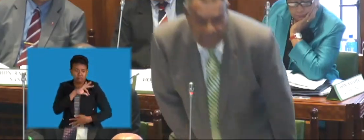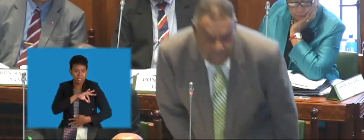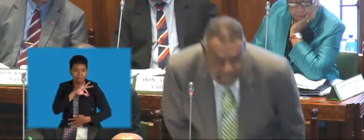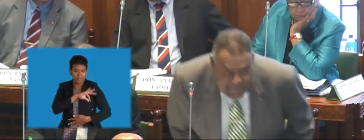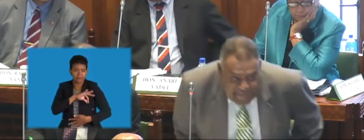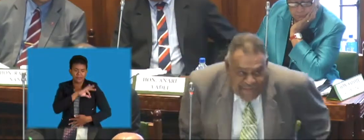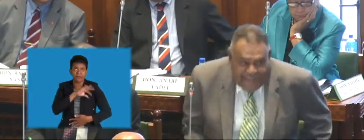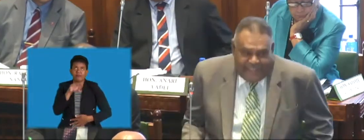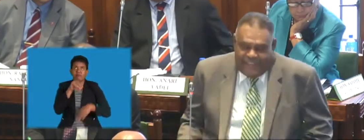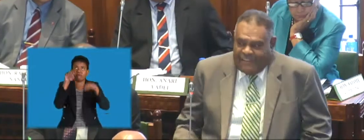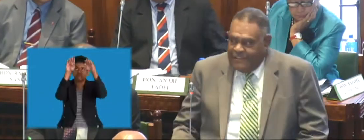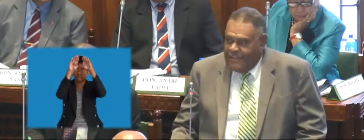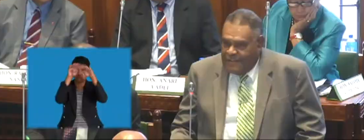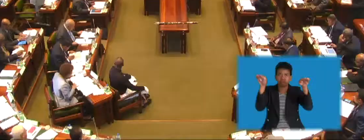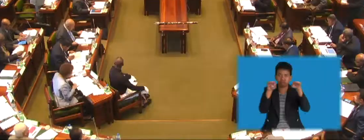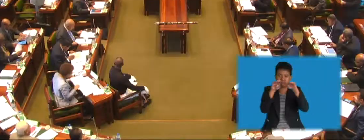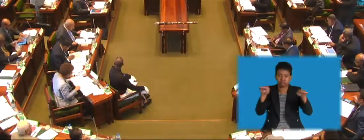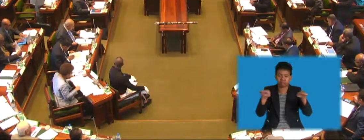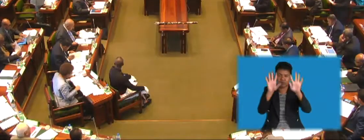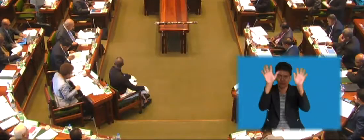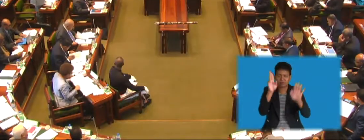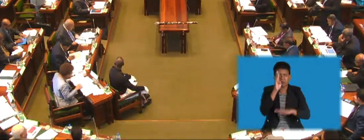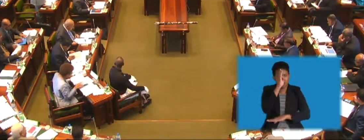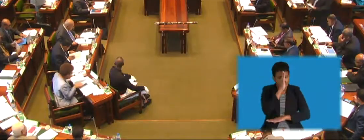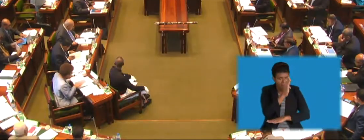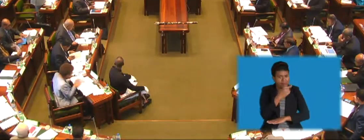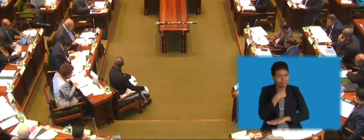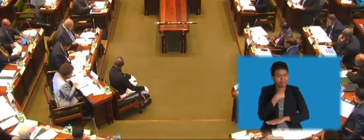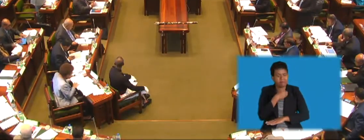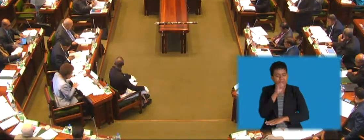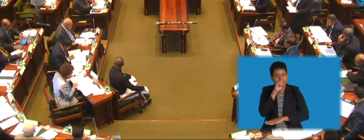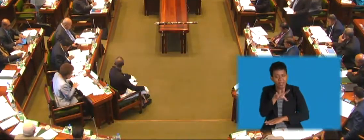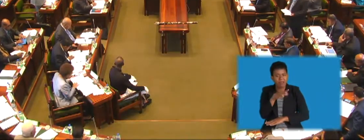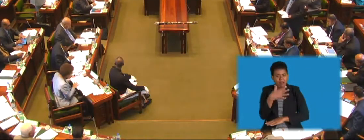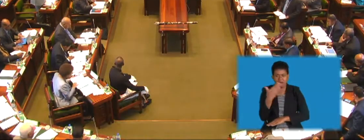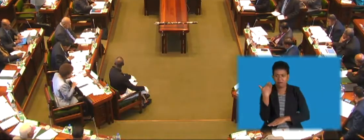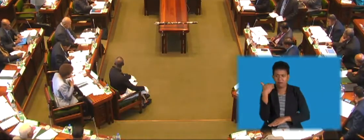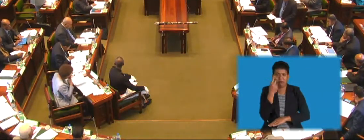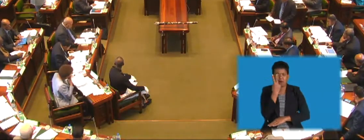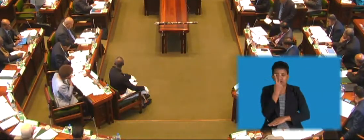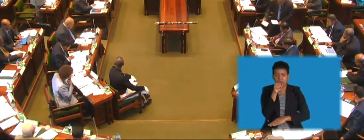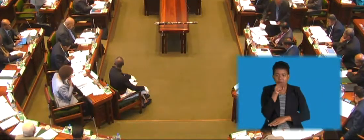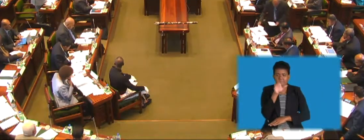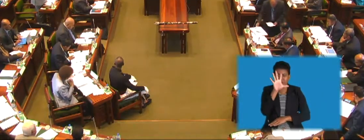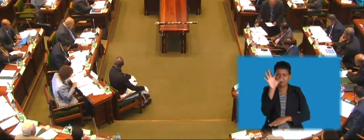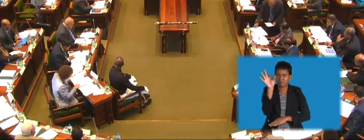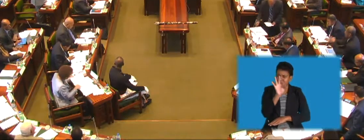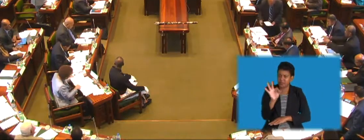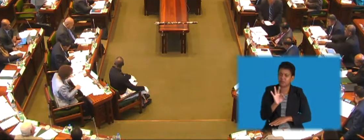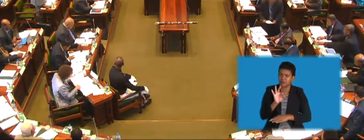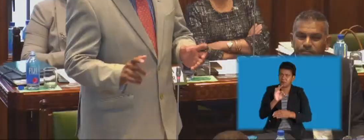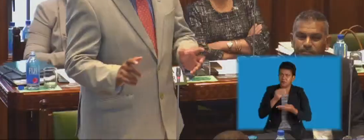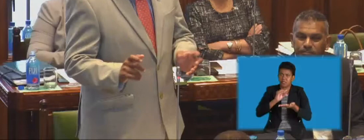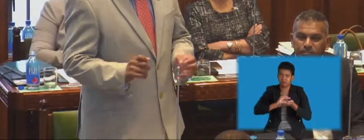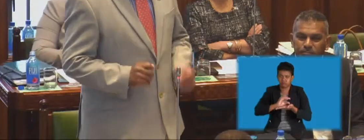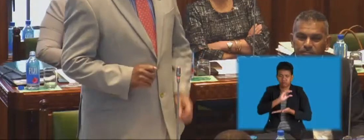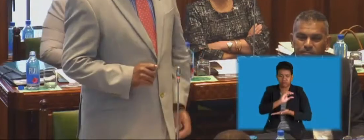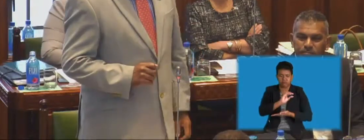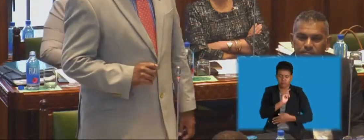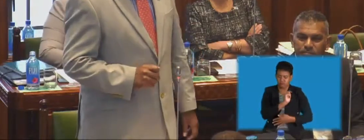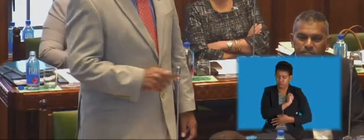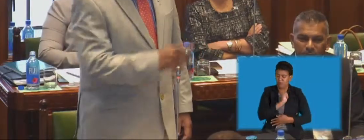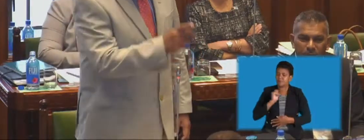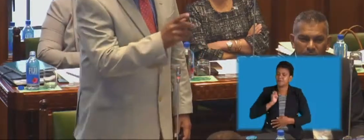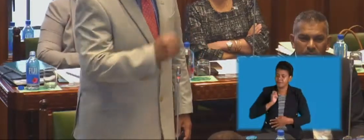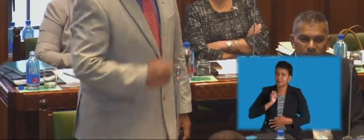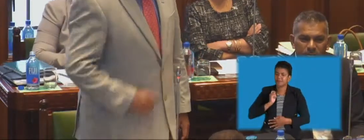Madam Speaker, I already mentioned this morning, 2.5% goes to the forest-based trust that looks after the community